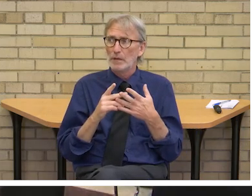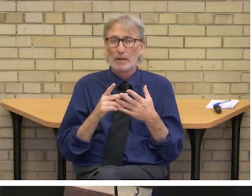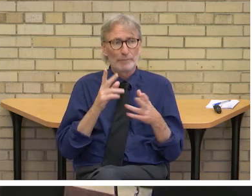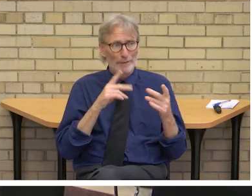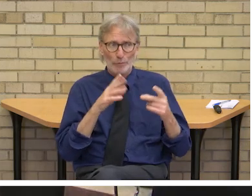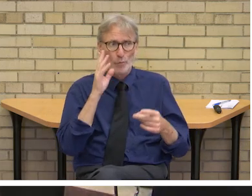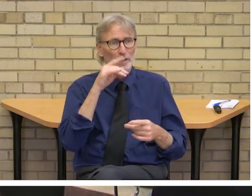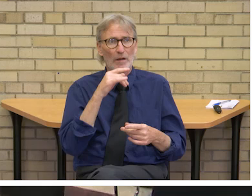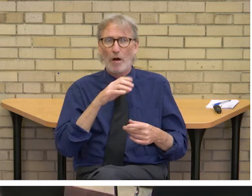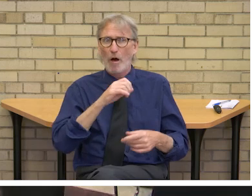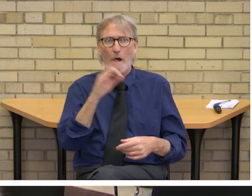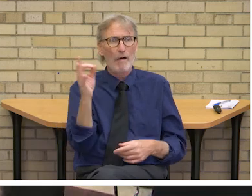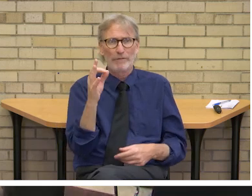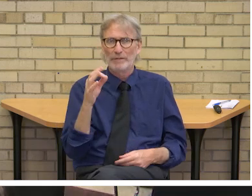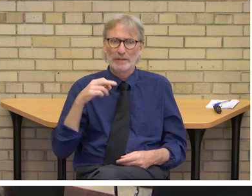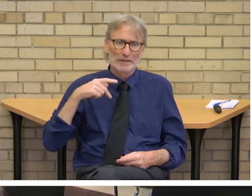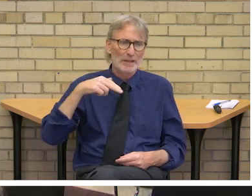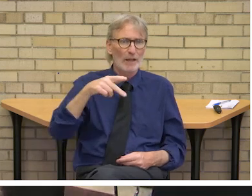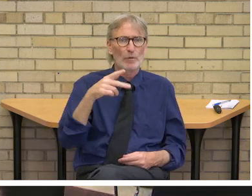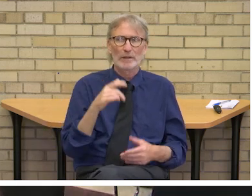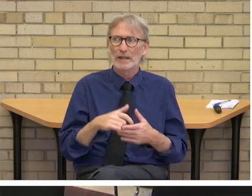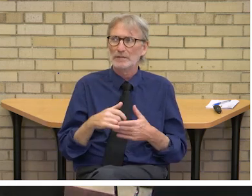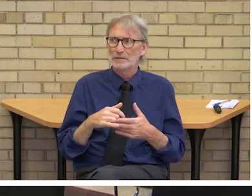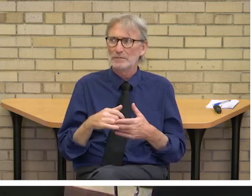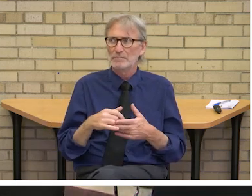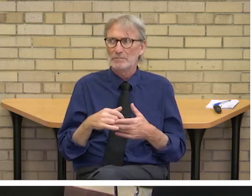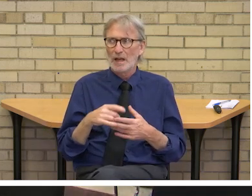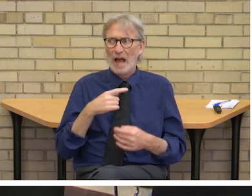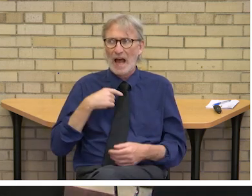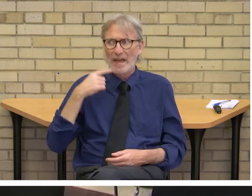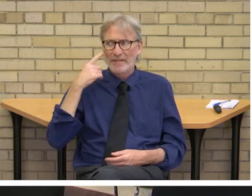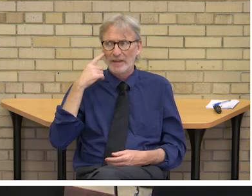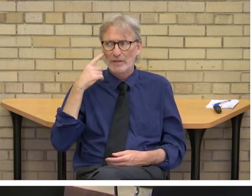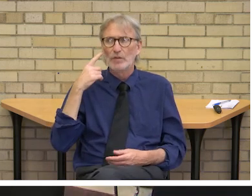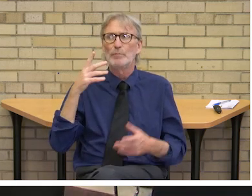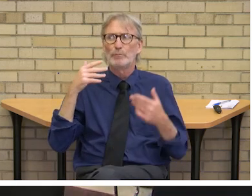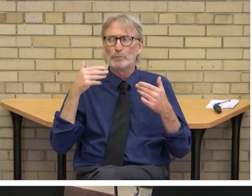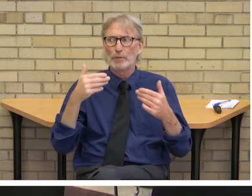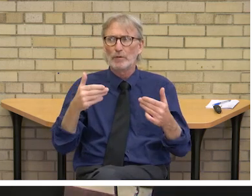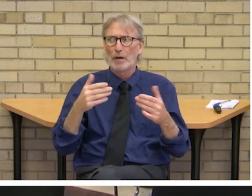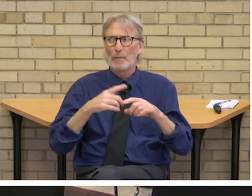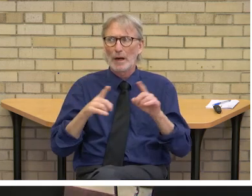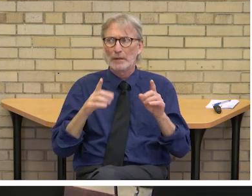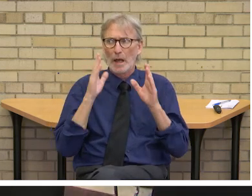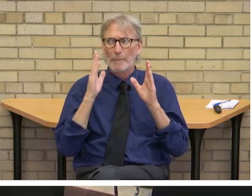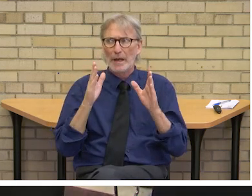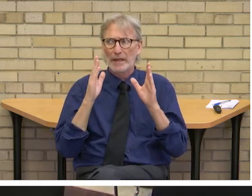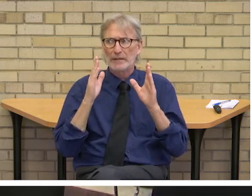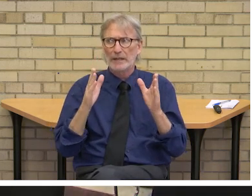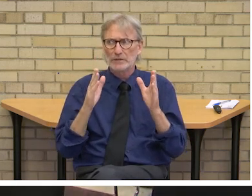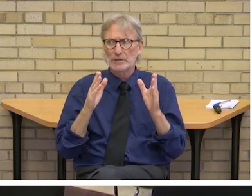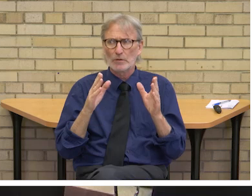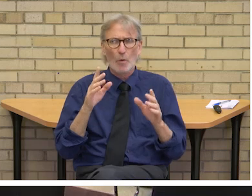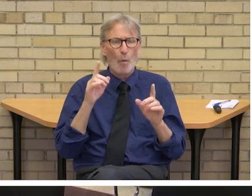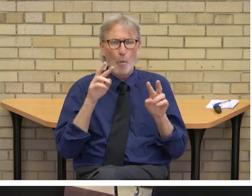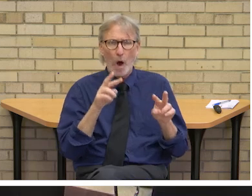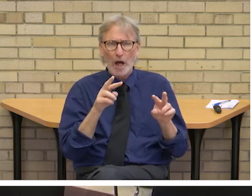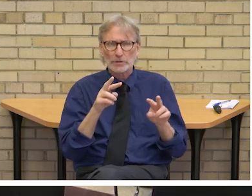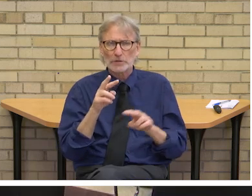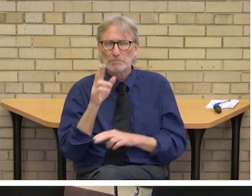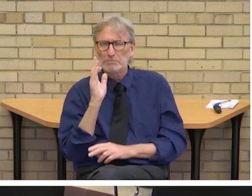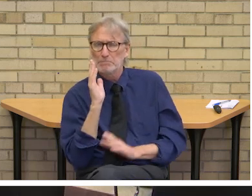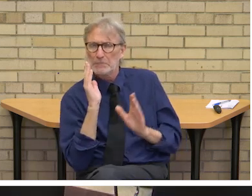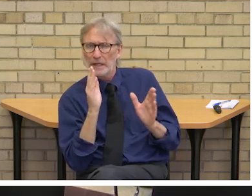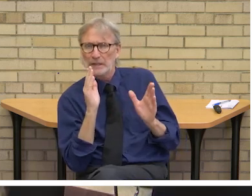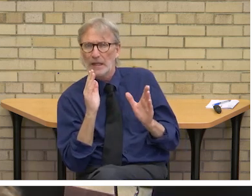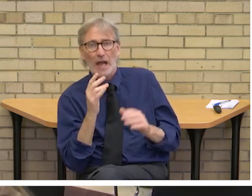the sidewalk. We found that in other parts of the city. So I think just move forward, but just pay attention. Let's keep our eyes and ears out there